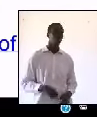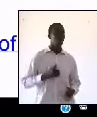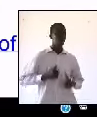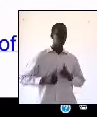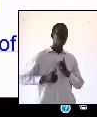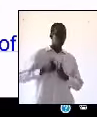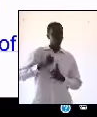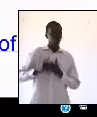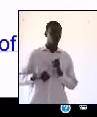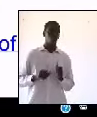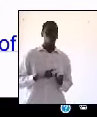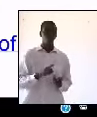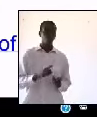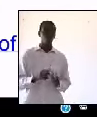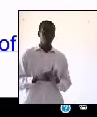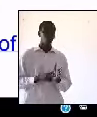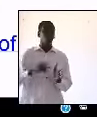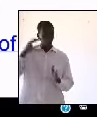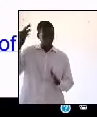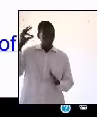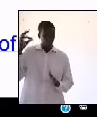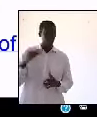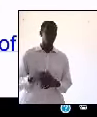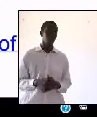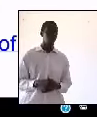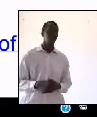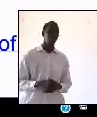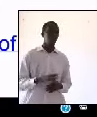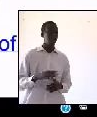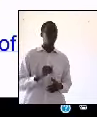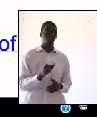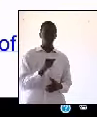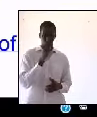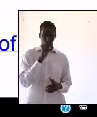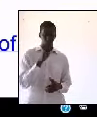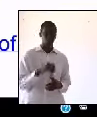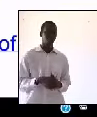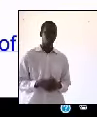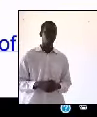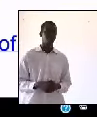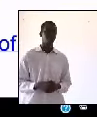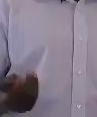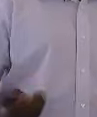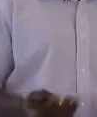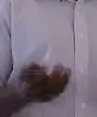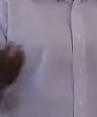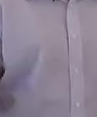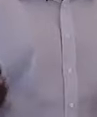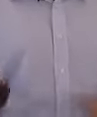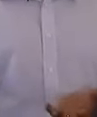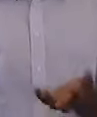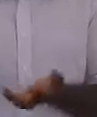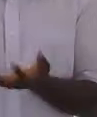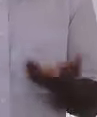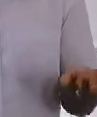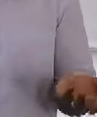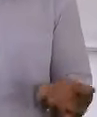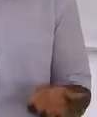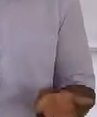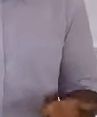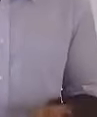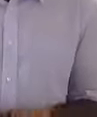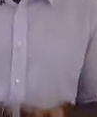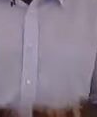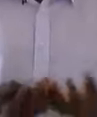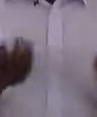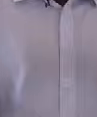to, okay, you may also help learn to unhealthy behavior. Like, for instance, some other effects, like drinking. If you are used